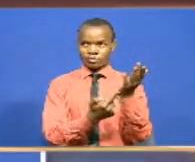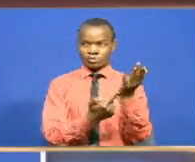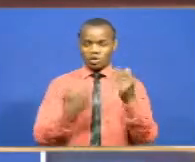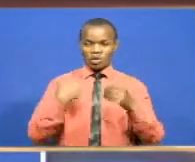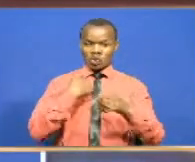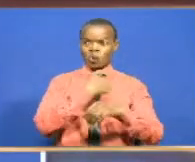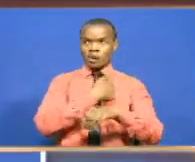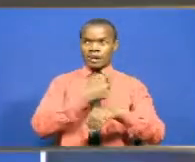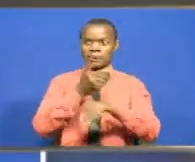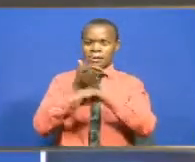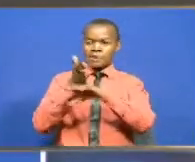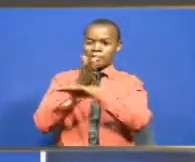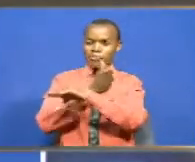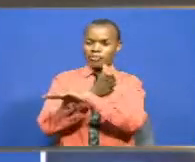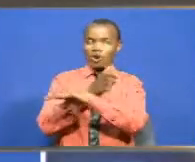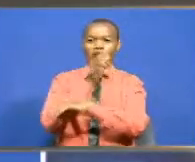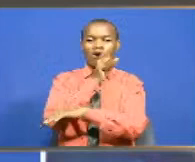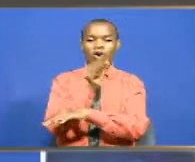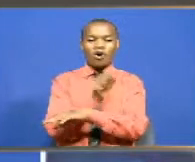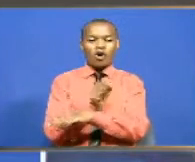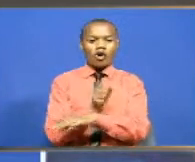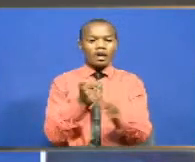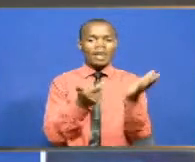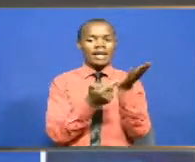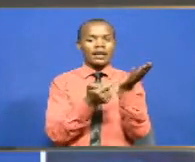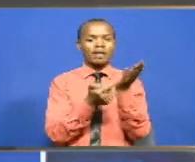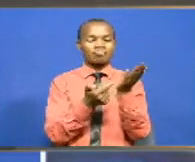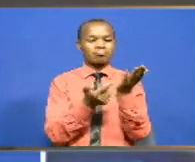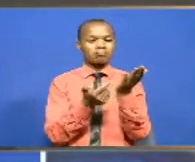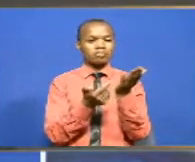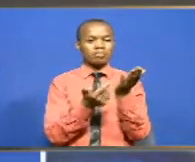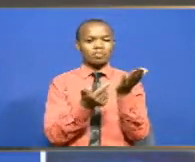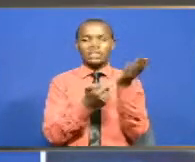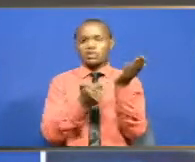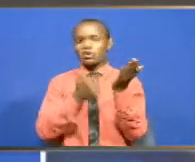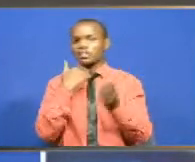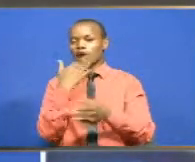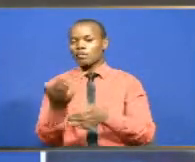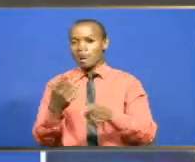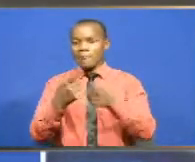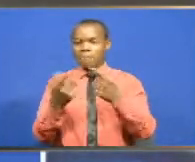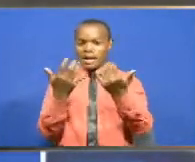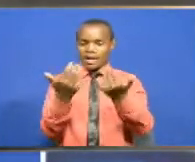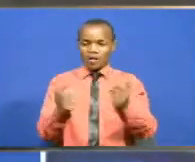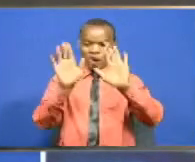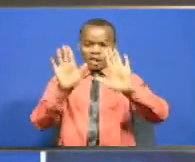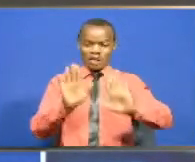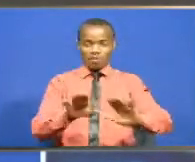for quite some time. And it is this high time we move from analog to